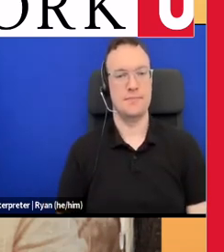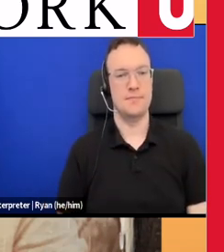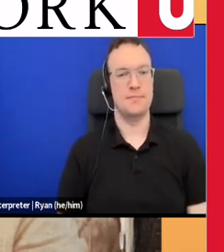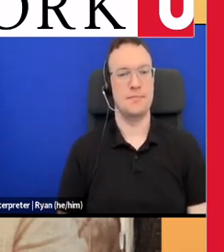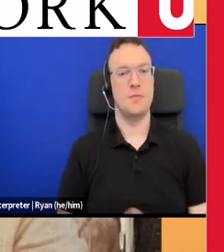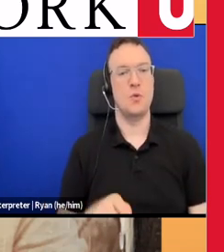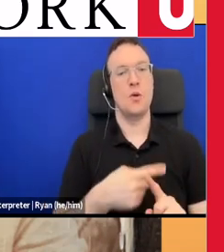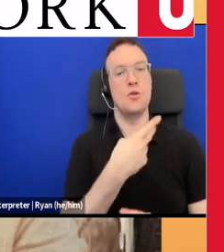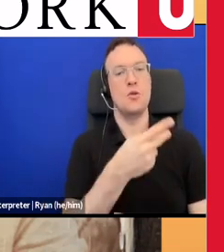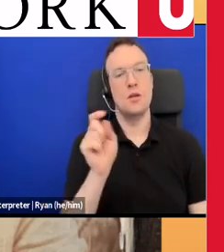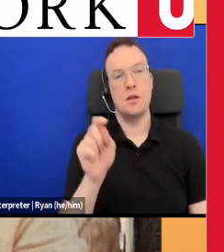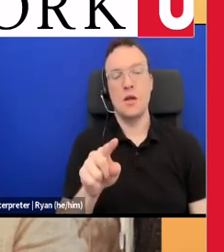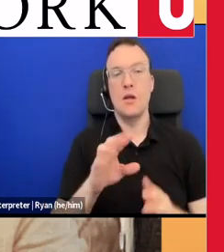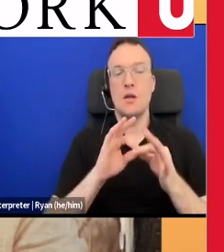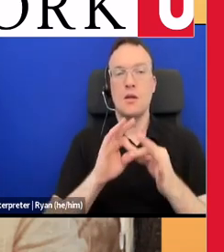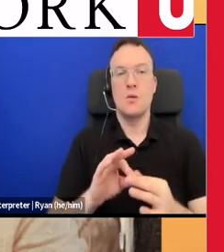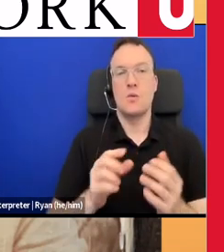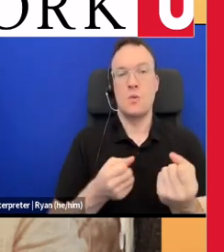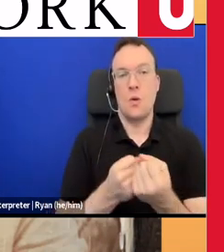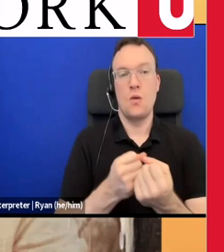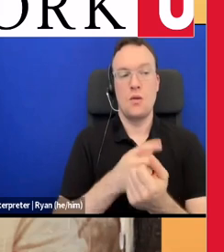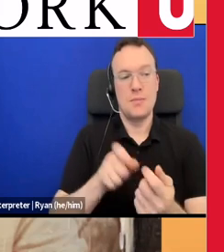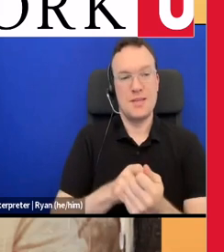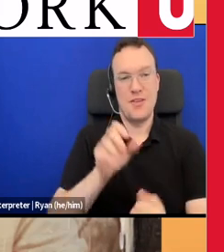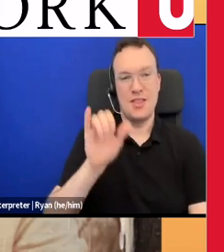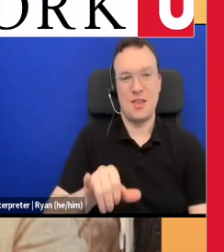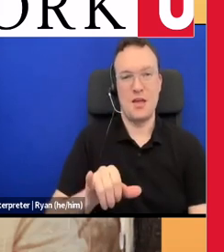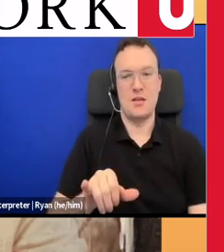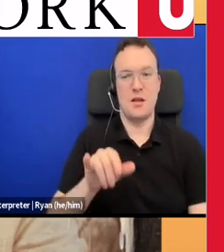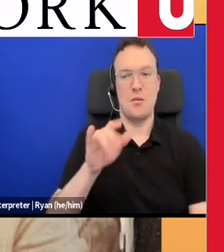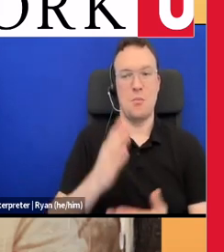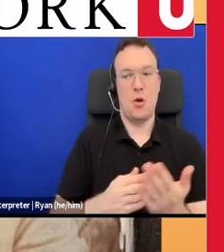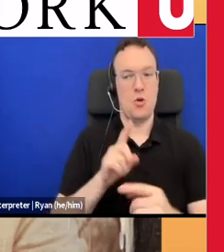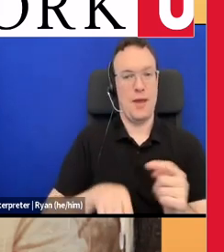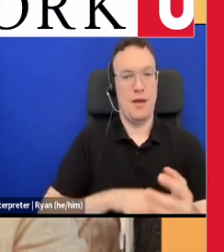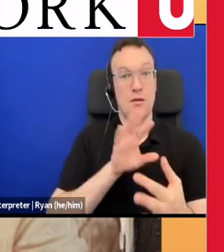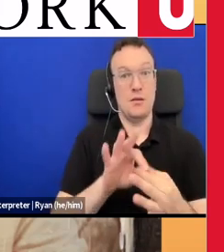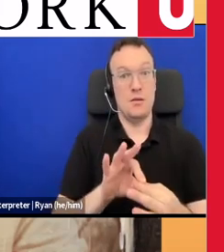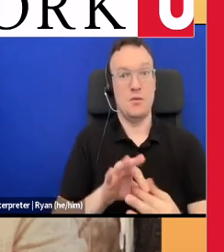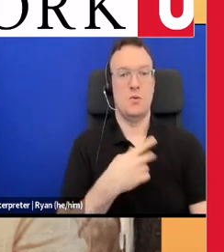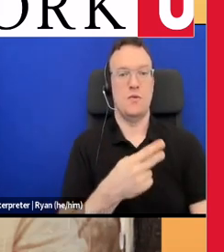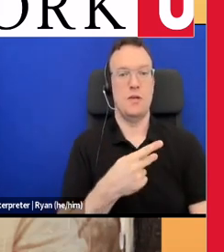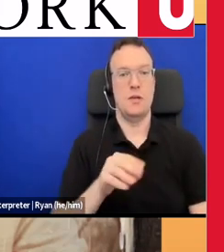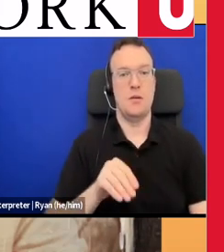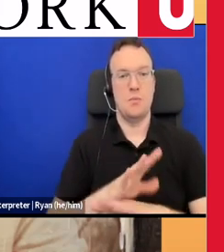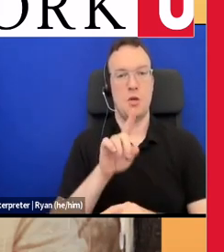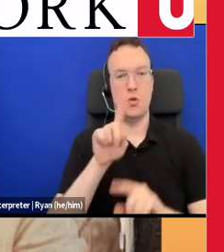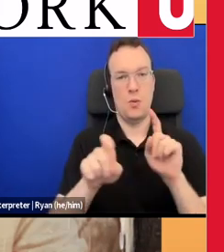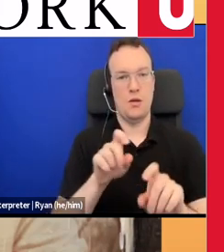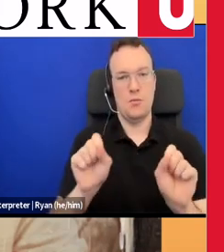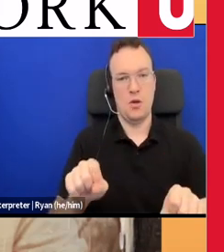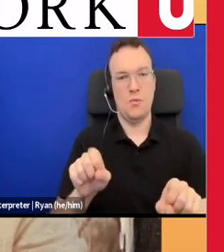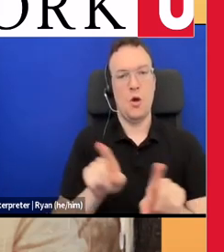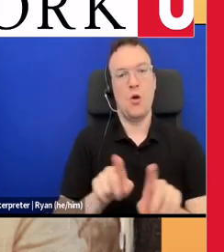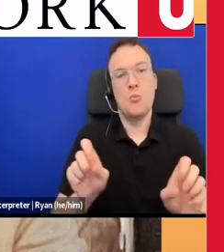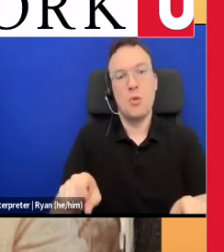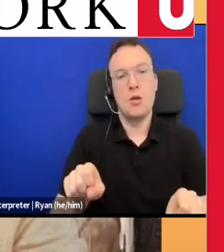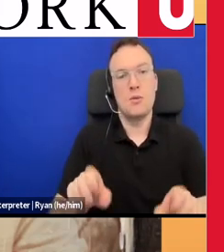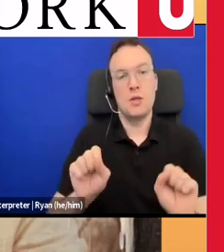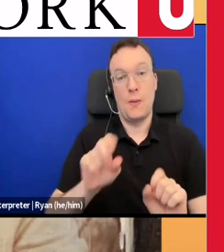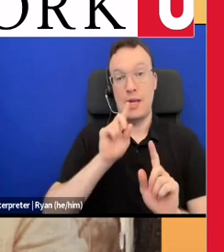we pose the question of solidarity, it is precisely the ungraspable distance between us that makes the question possible and potentially